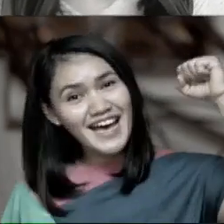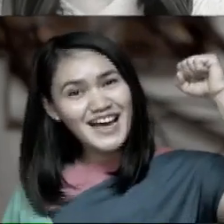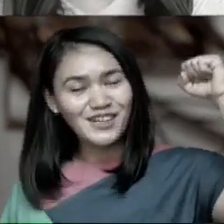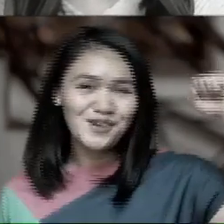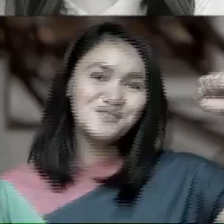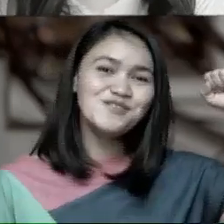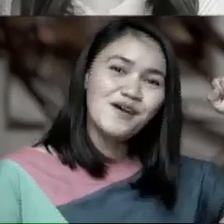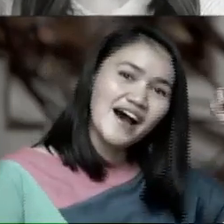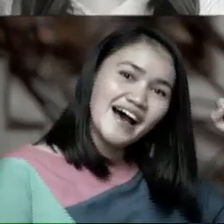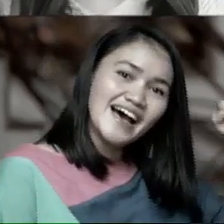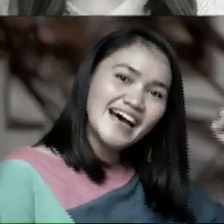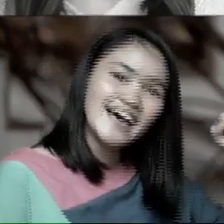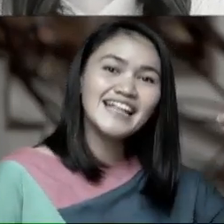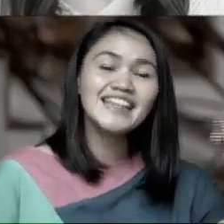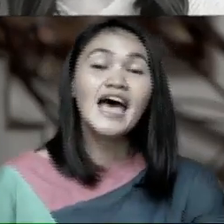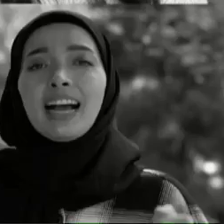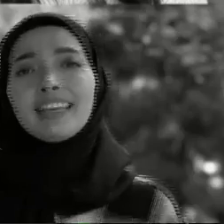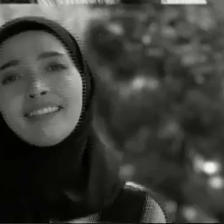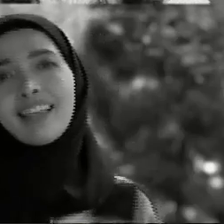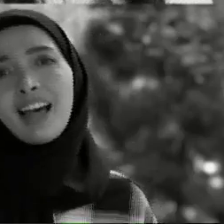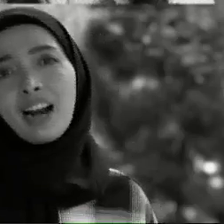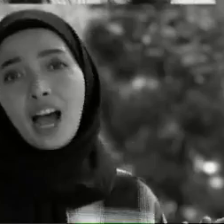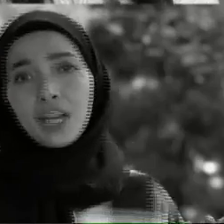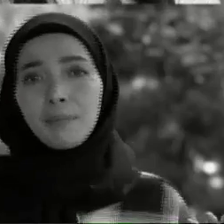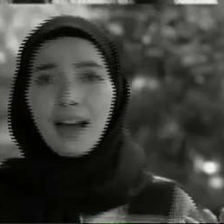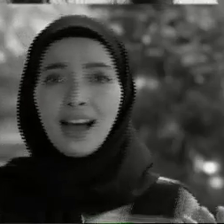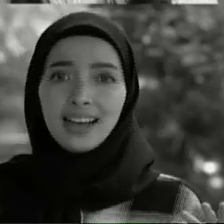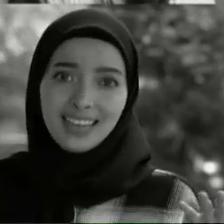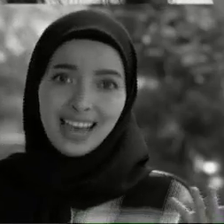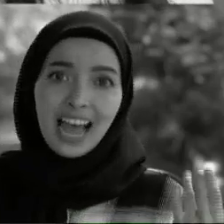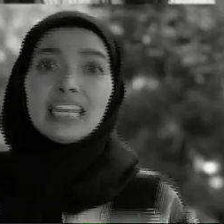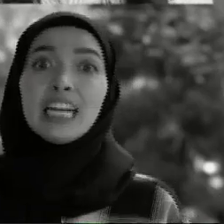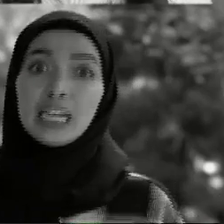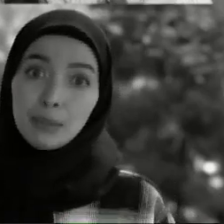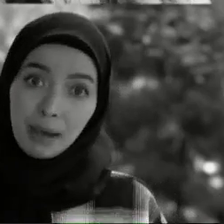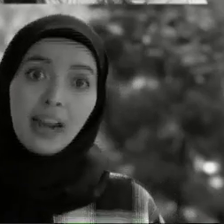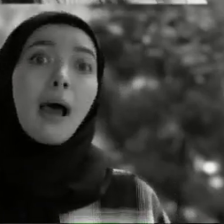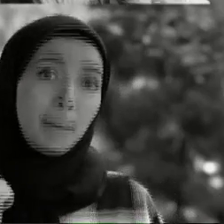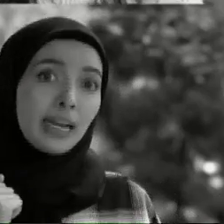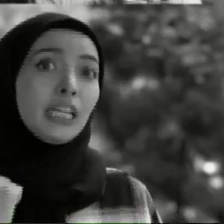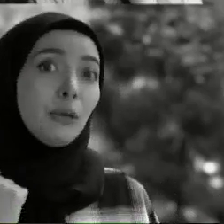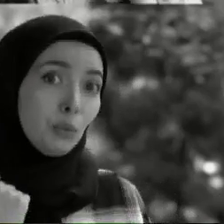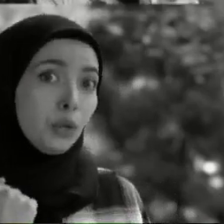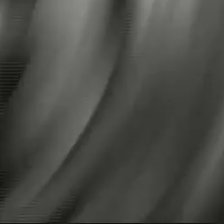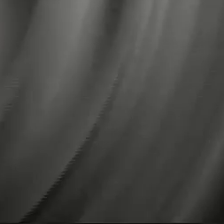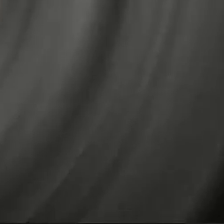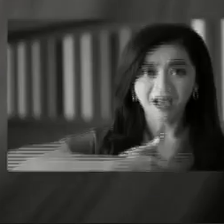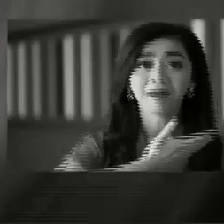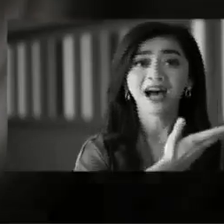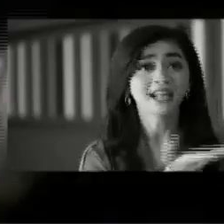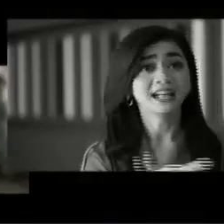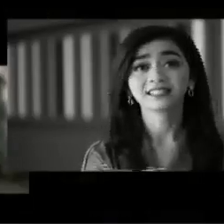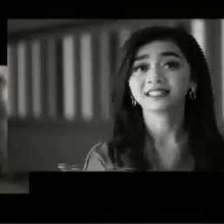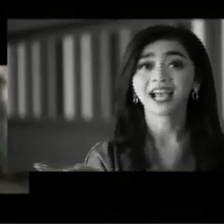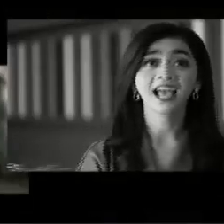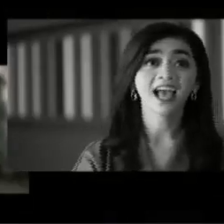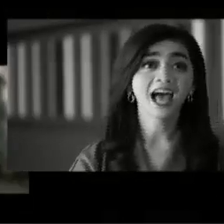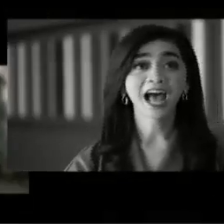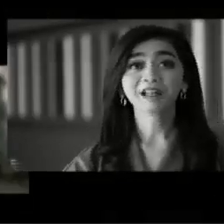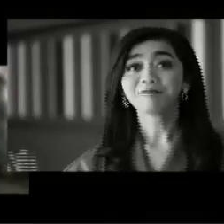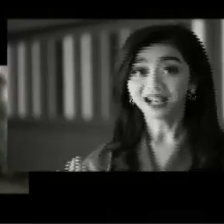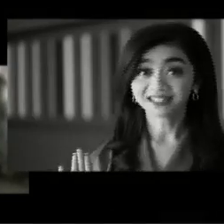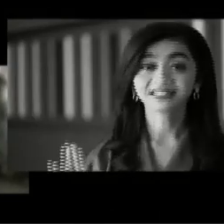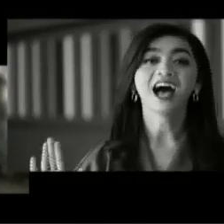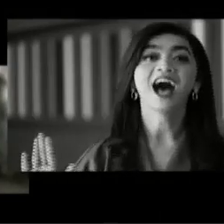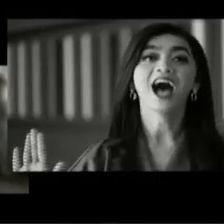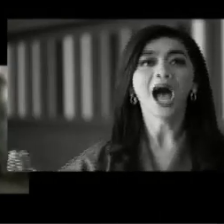Sehat bangsa kuat, kita raih bahagia dengan iman aman imun. Badan sehat.